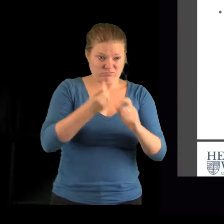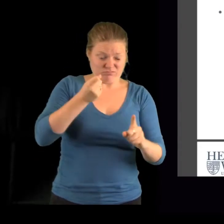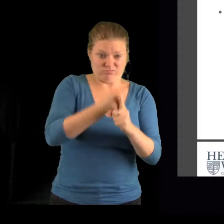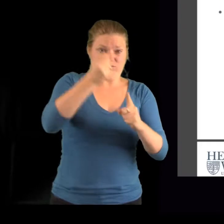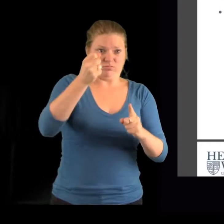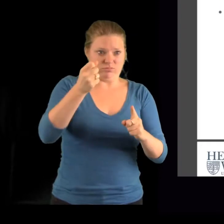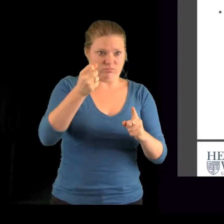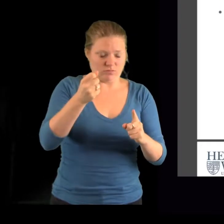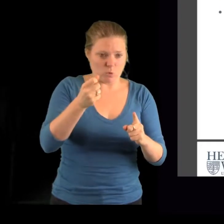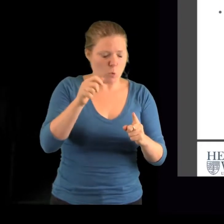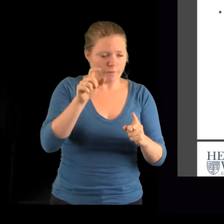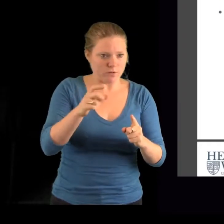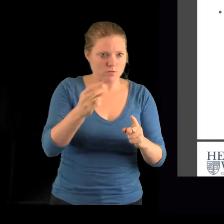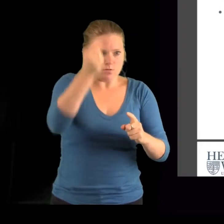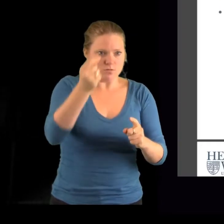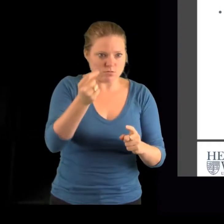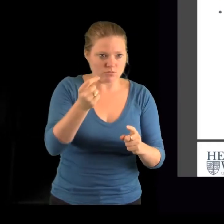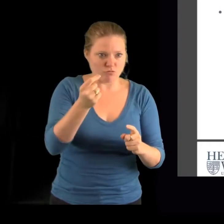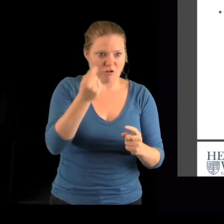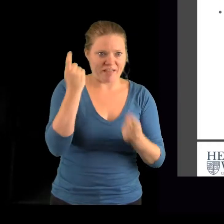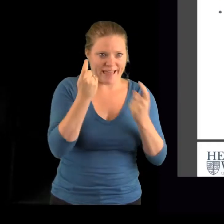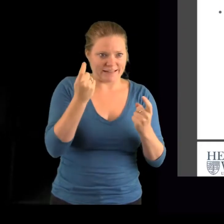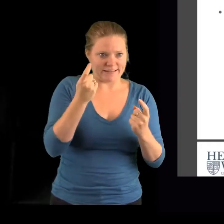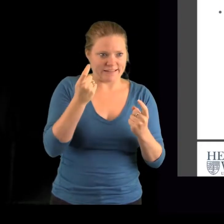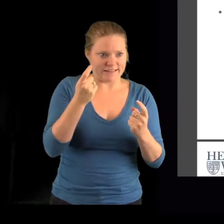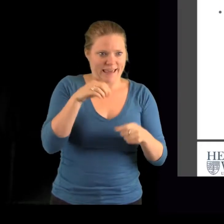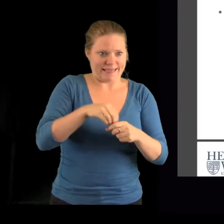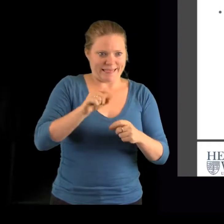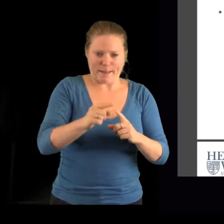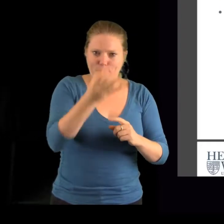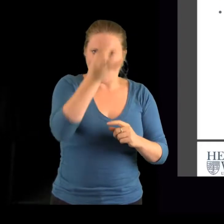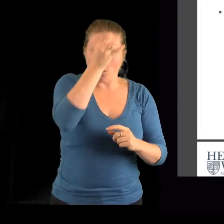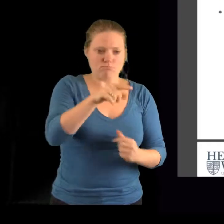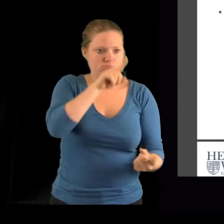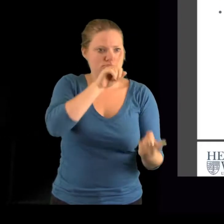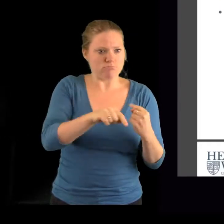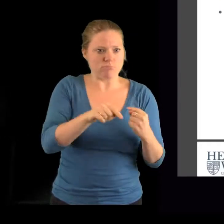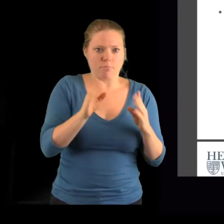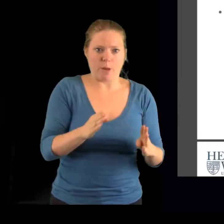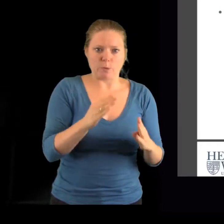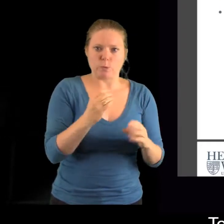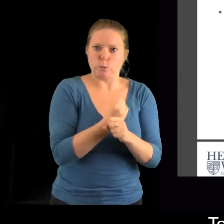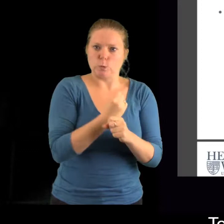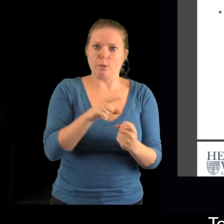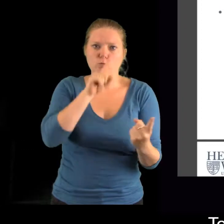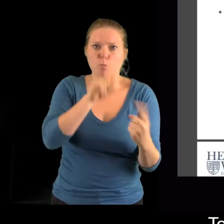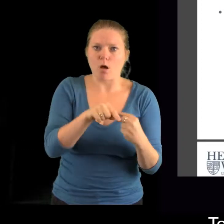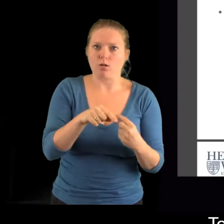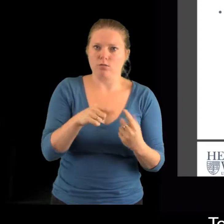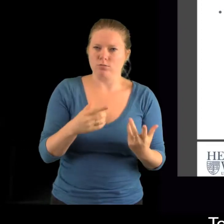action. So you have to respond to something,